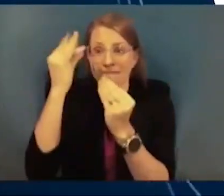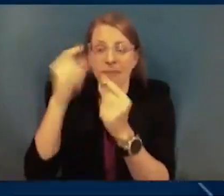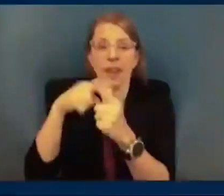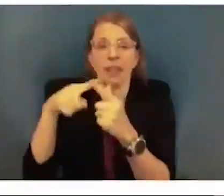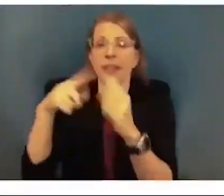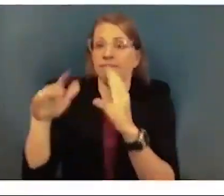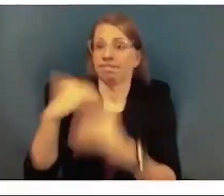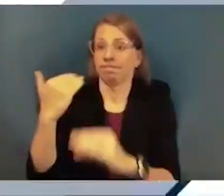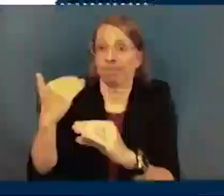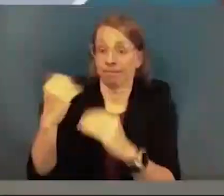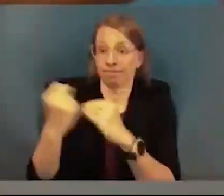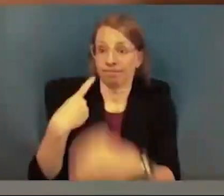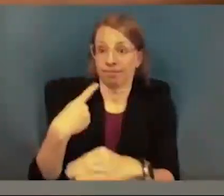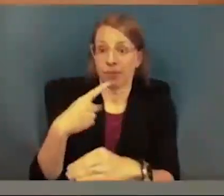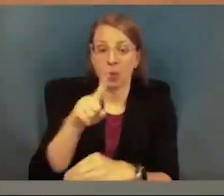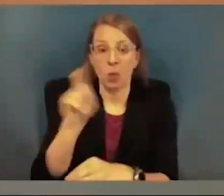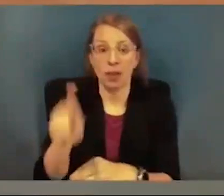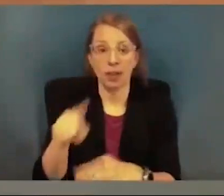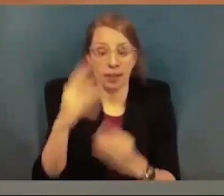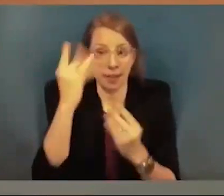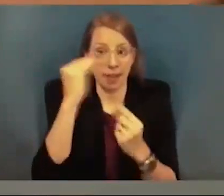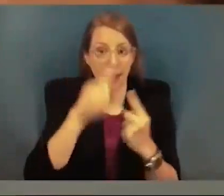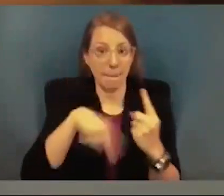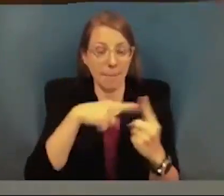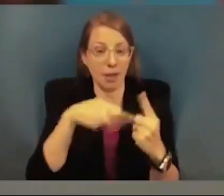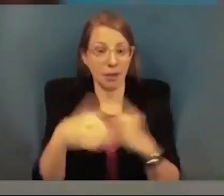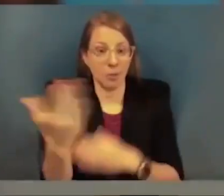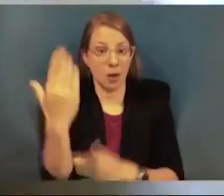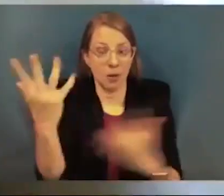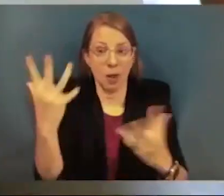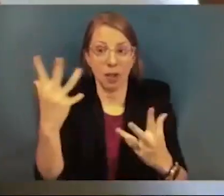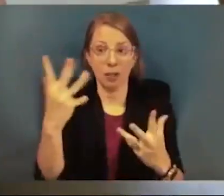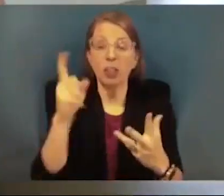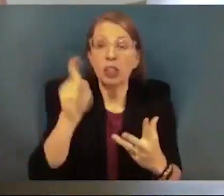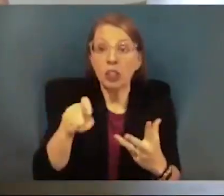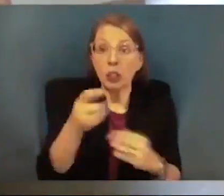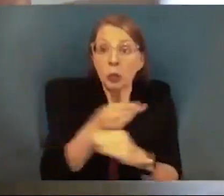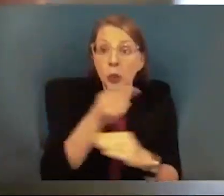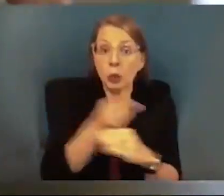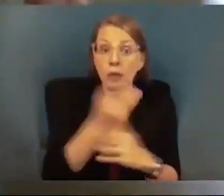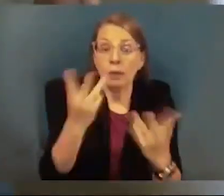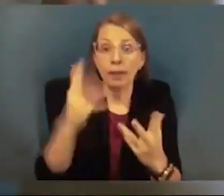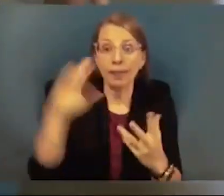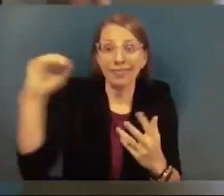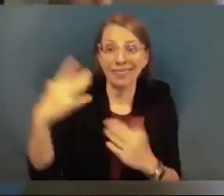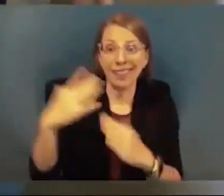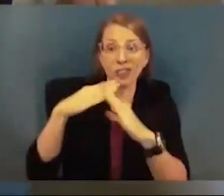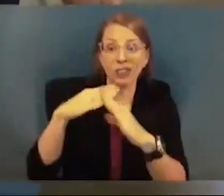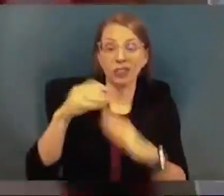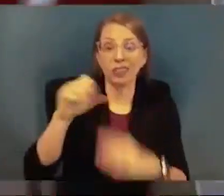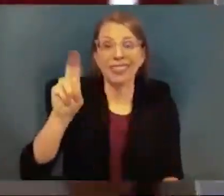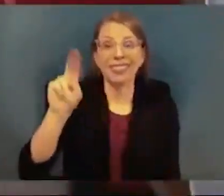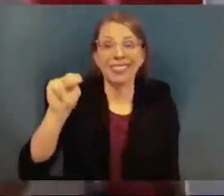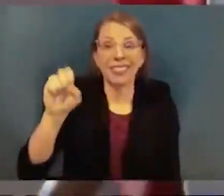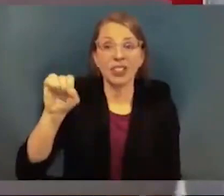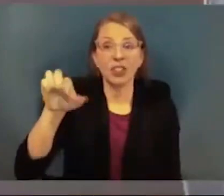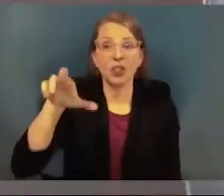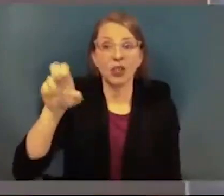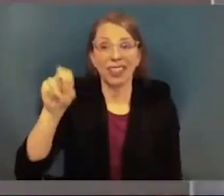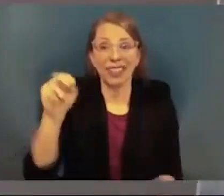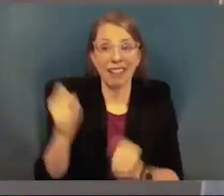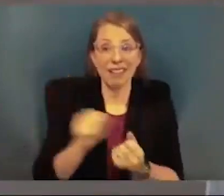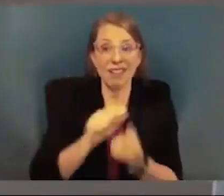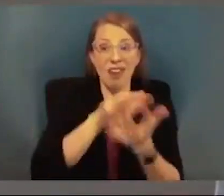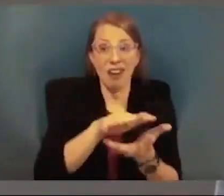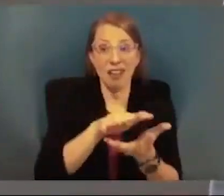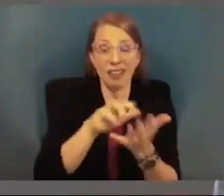about something all of us should be using, but is it safe? Does sunscreen cause cancer or other potential illness? We look at the data